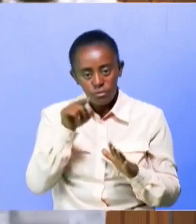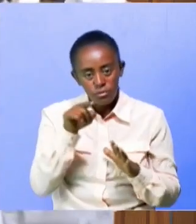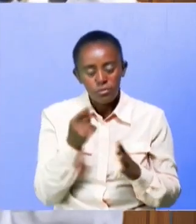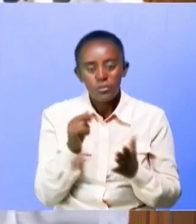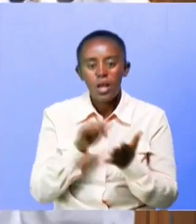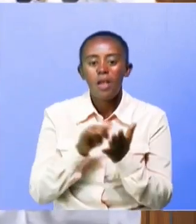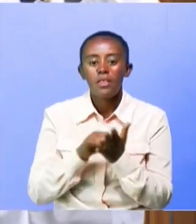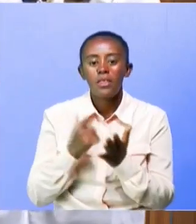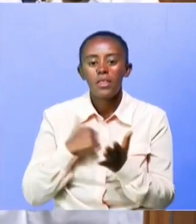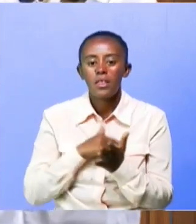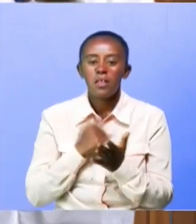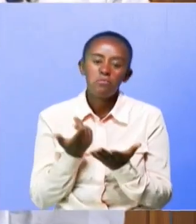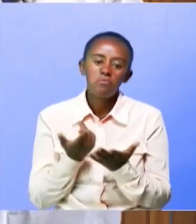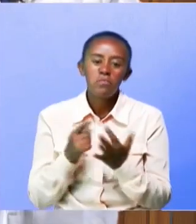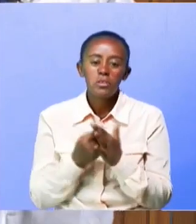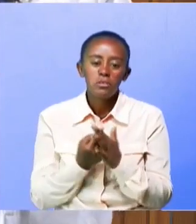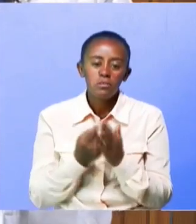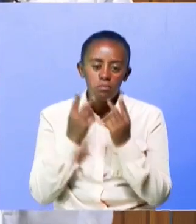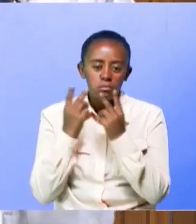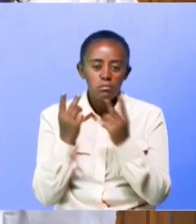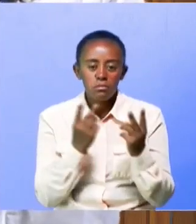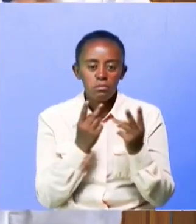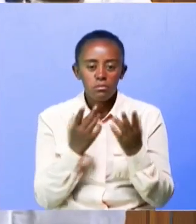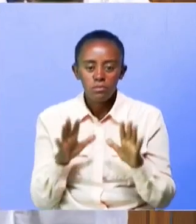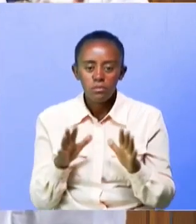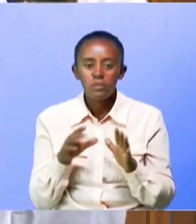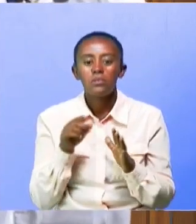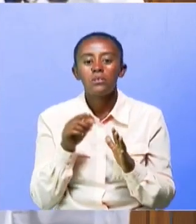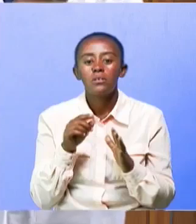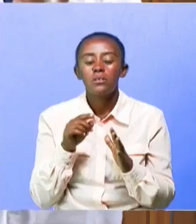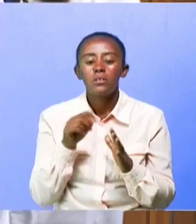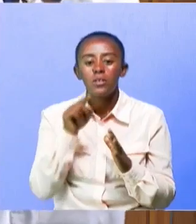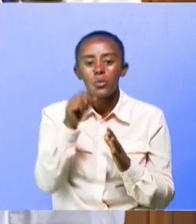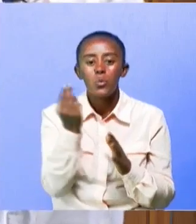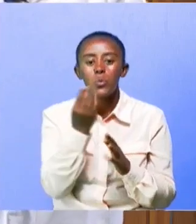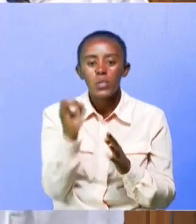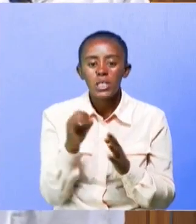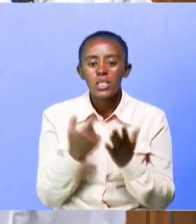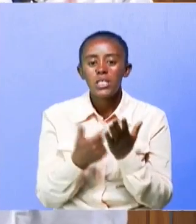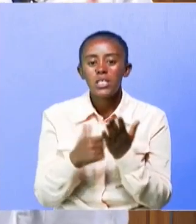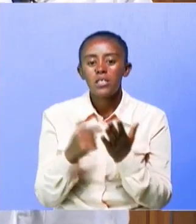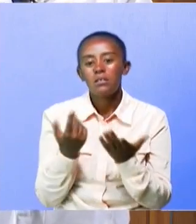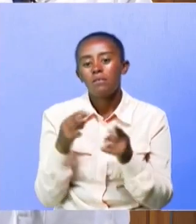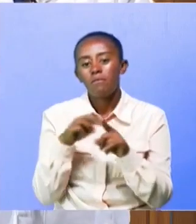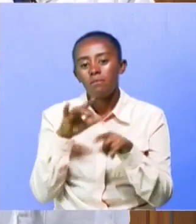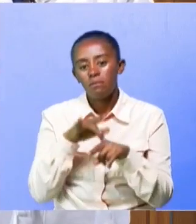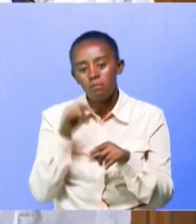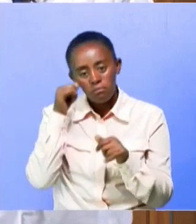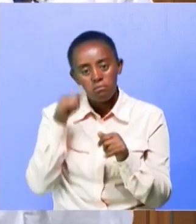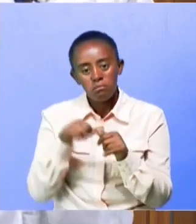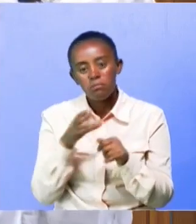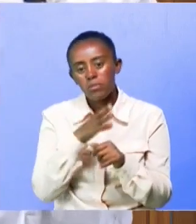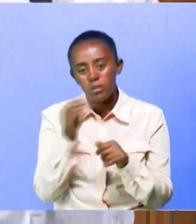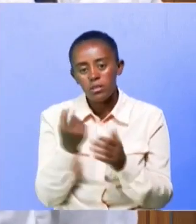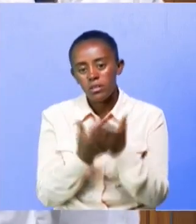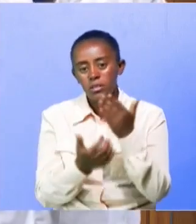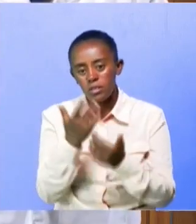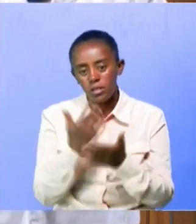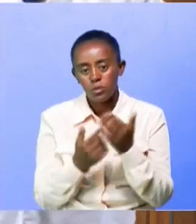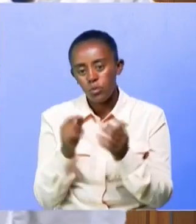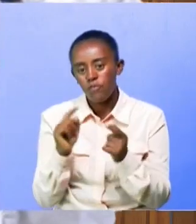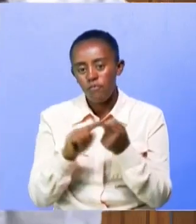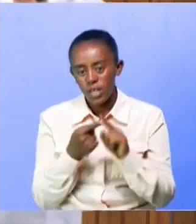have seen so far, and then the way how we were using those vocabularies, remind them and then discuss with your